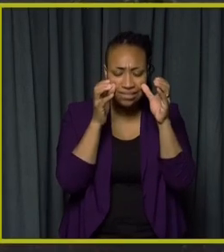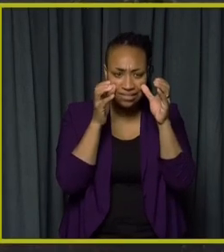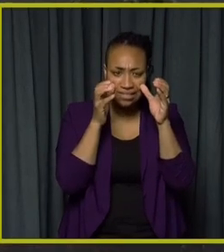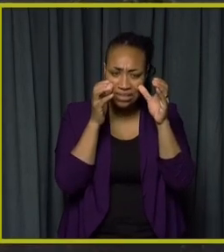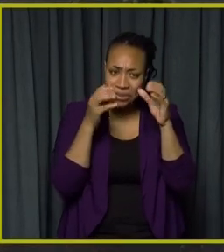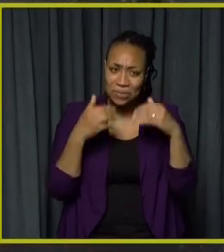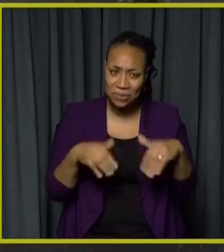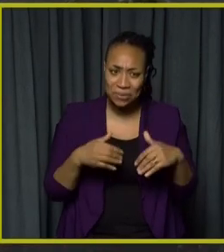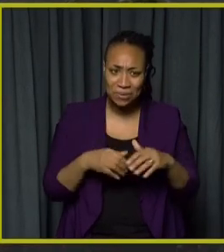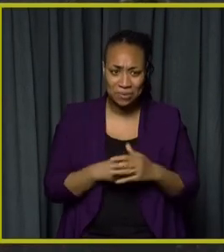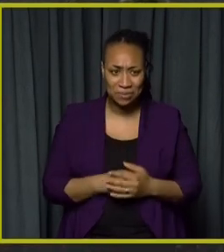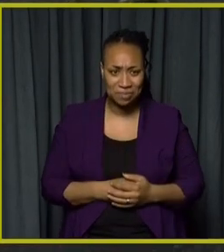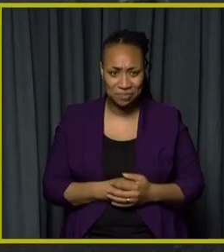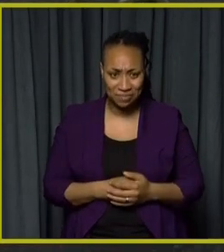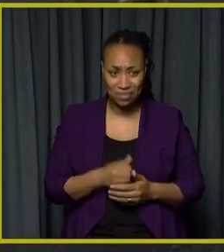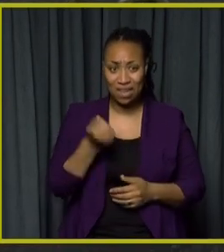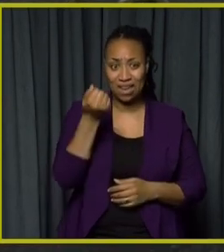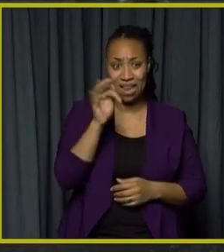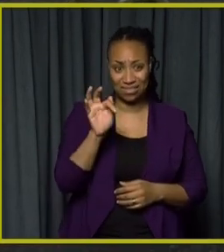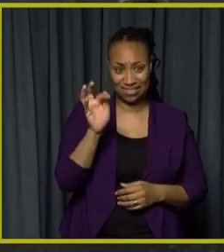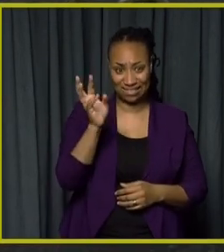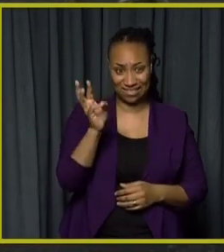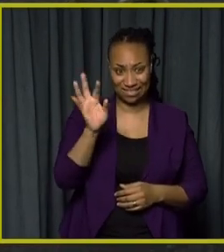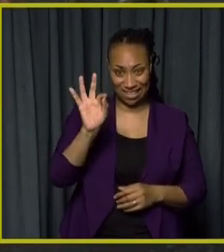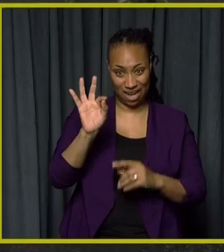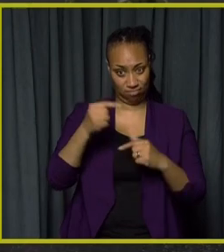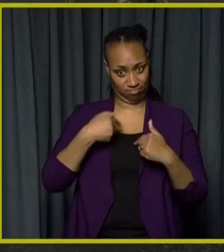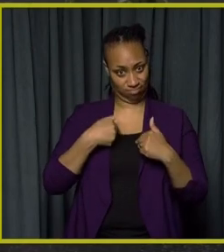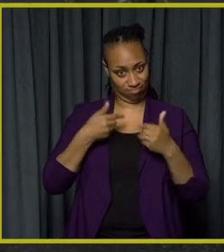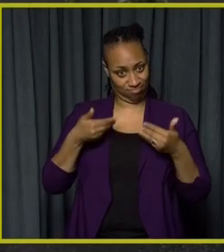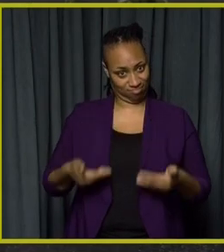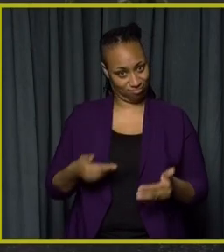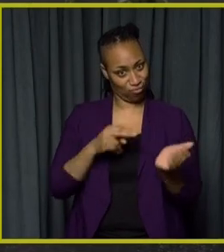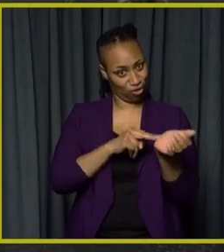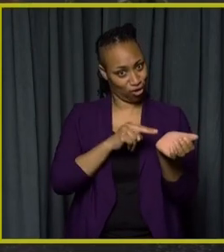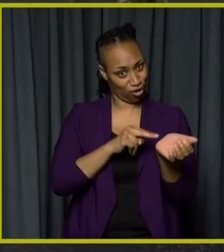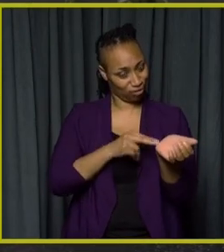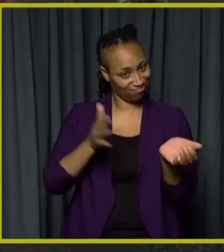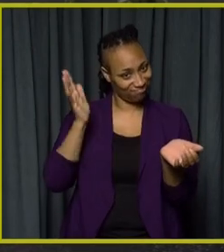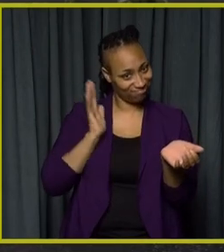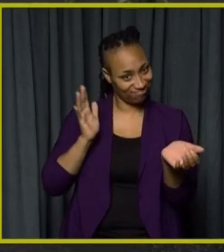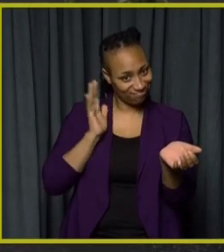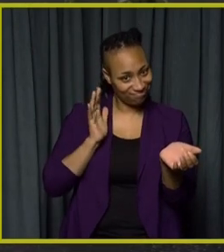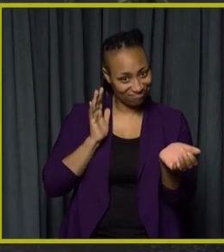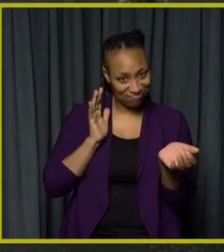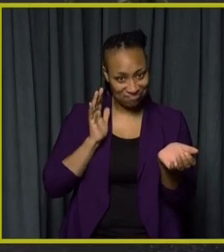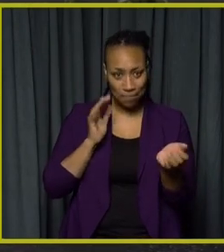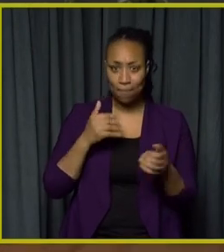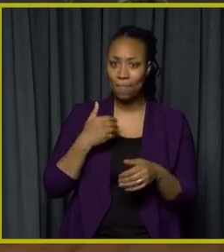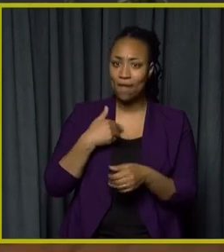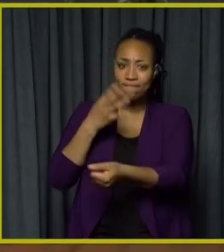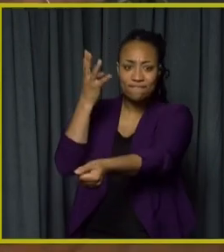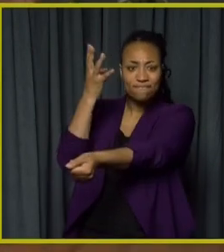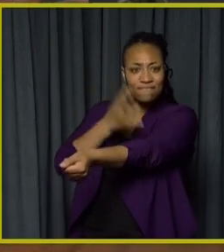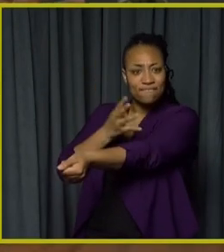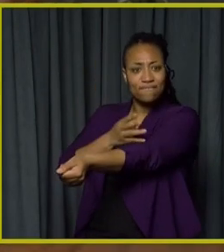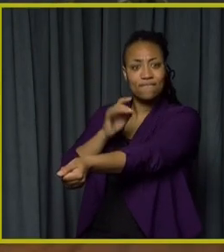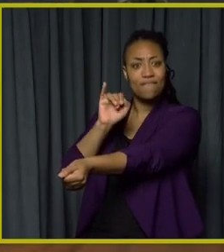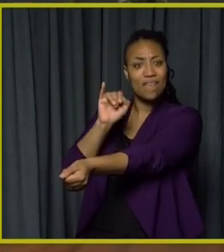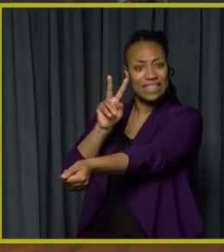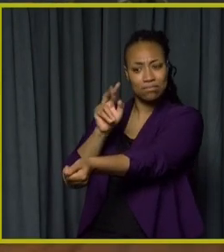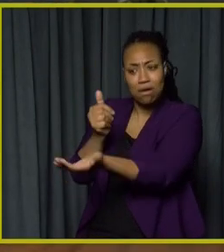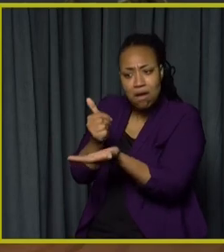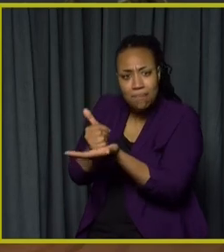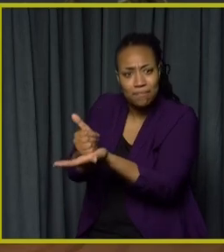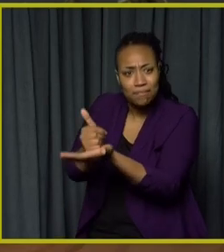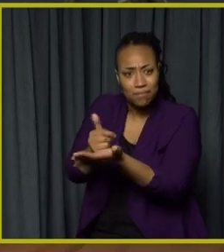1969, we as nurses' aide, we had the DCIB, we had to help cut down trach, we did everything on the